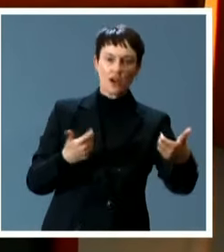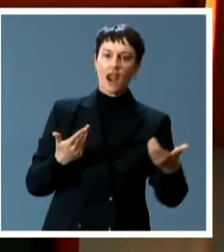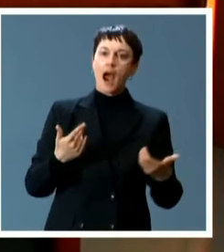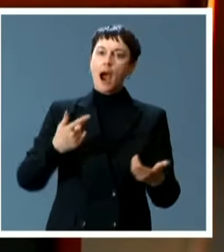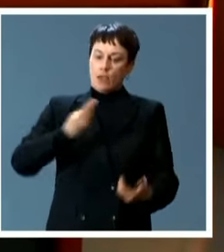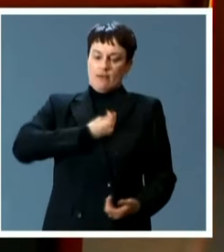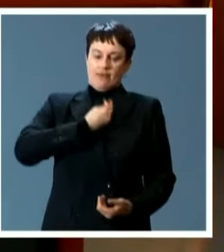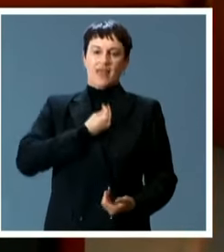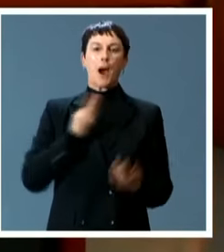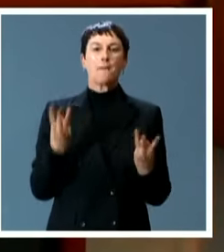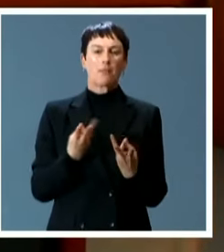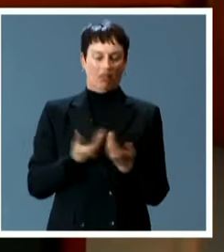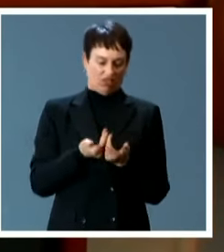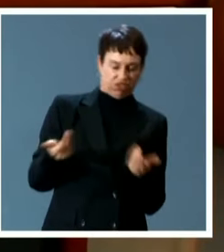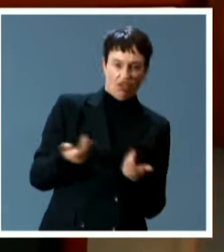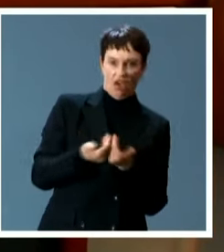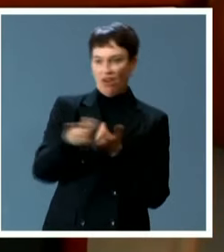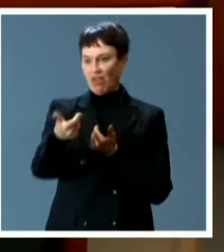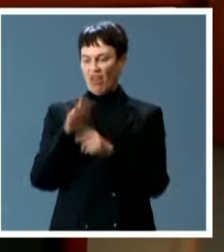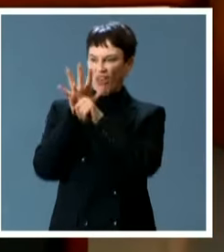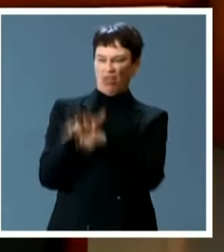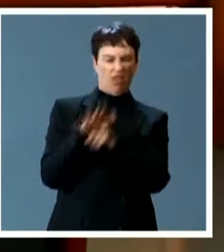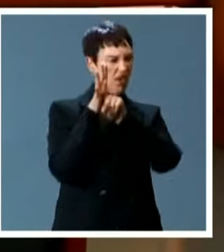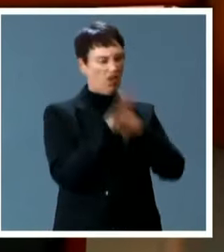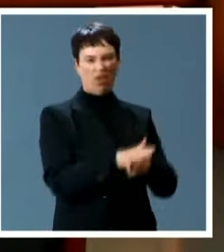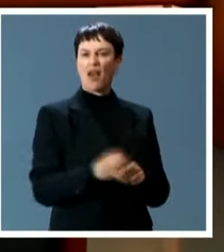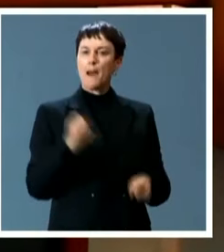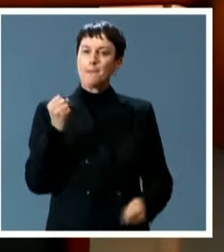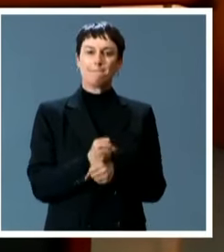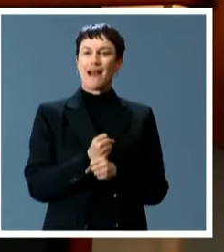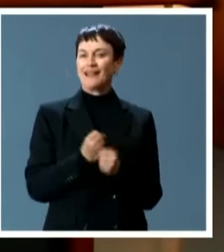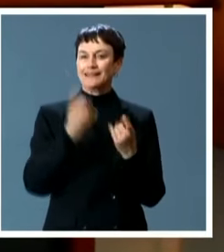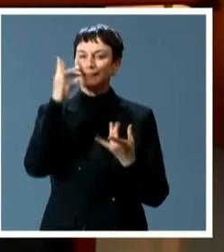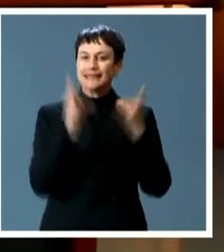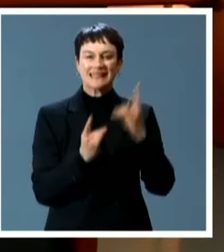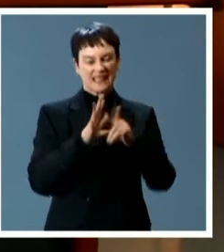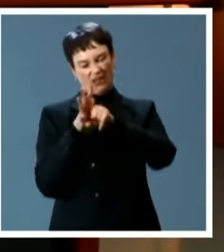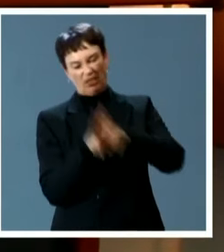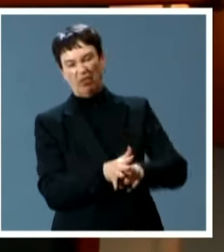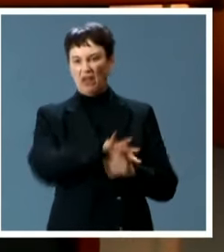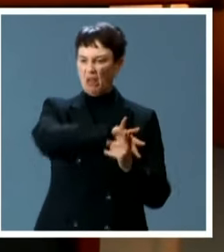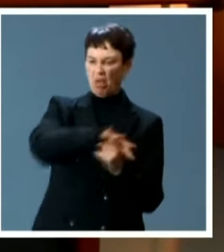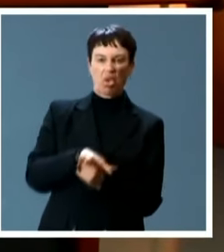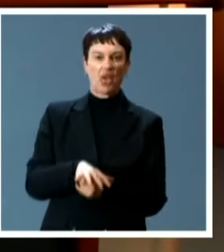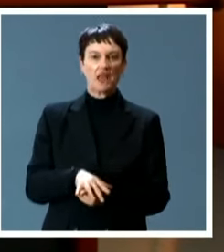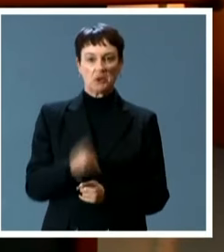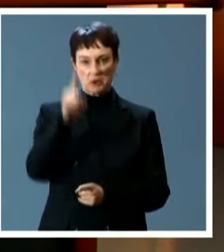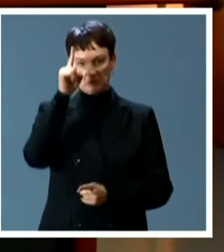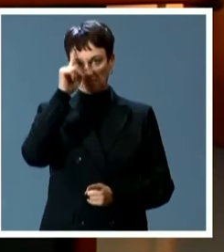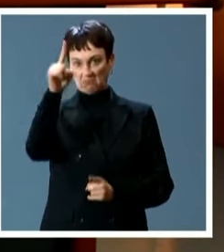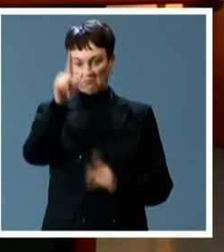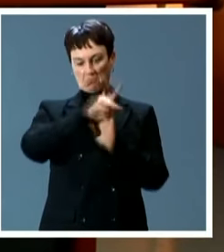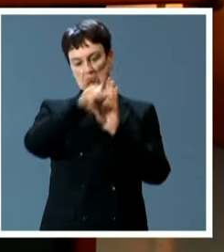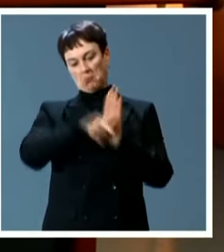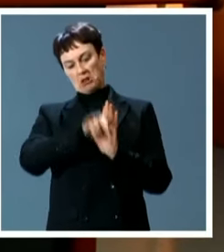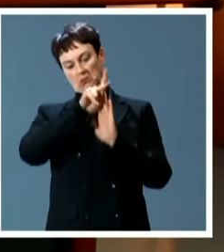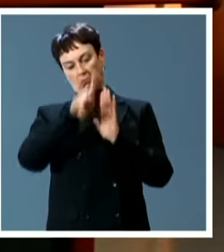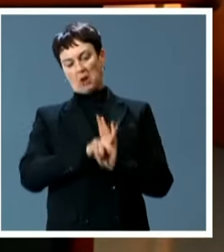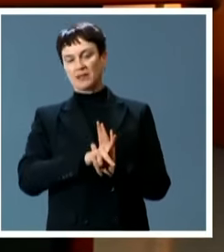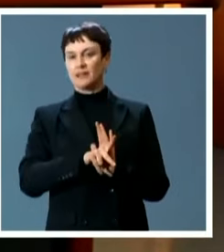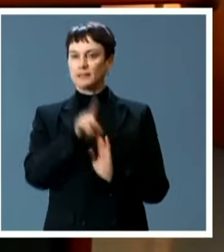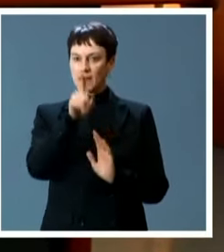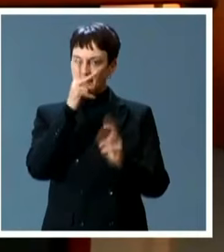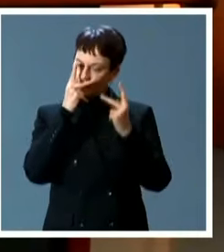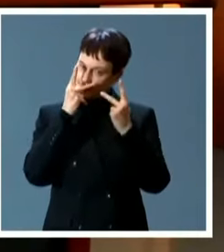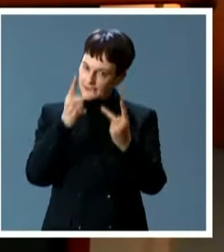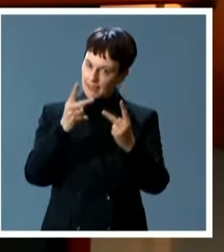civil society, the private sector, cities, regions, and others behind policies for peace, our planet, justice, and